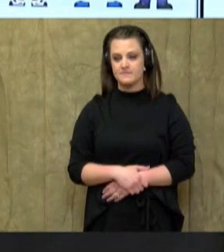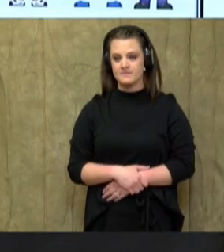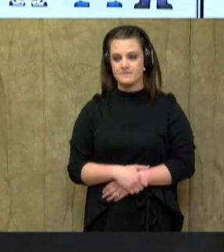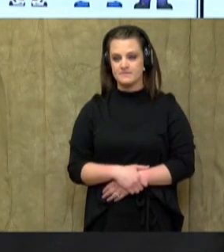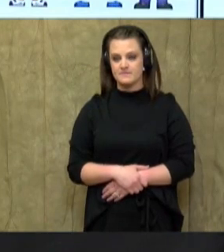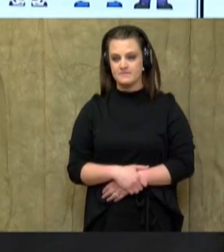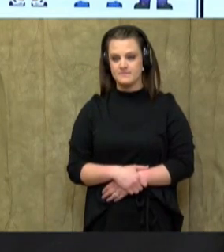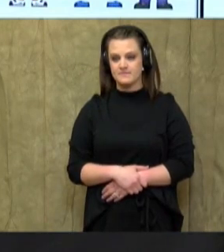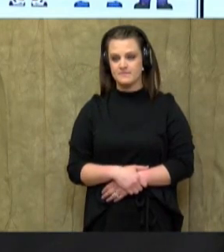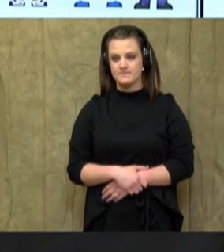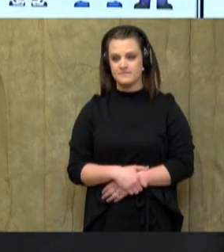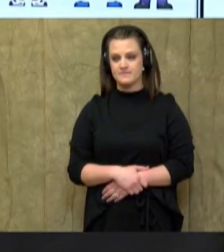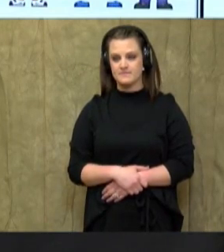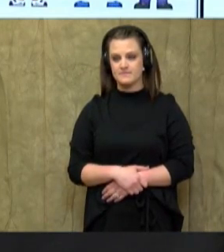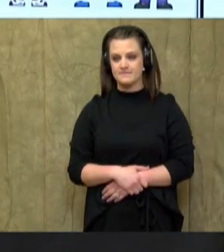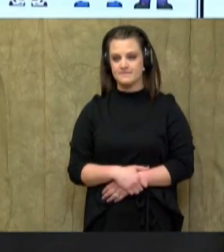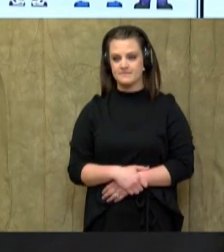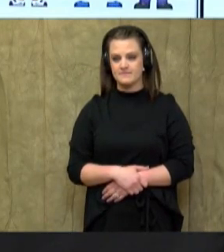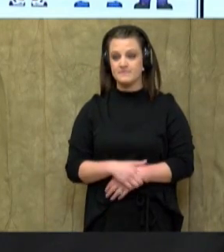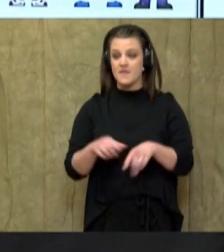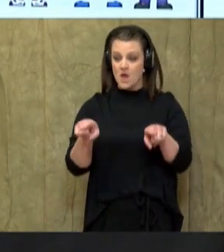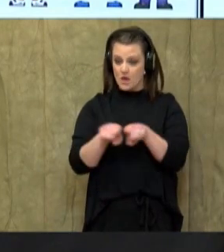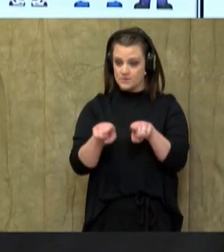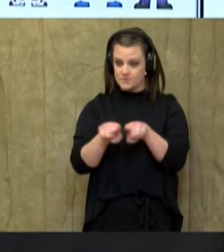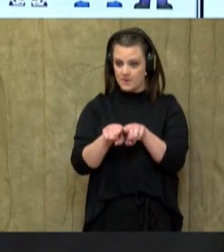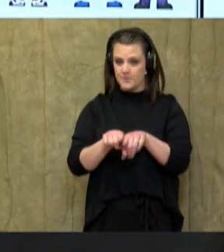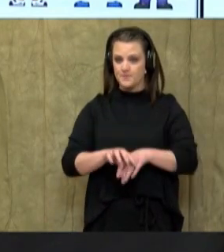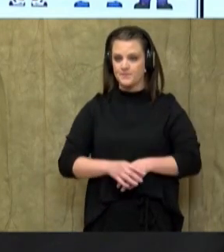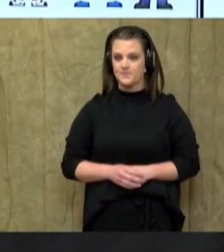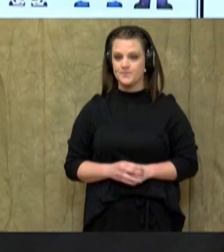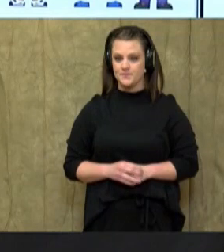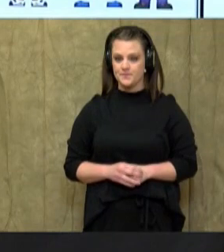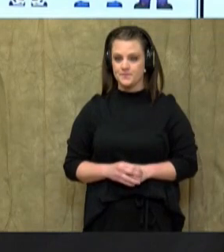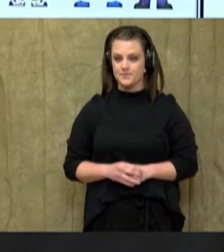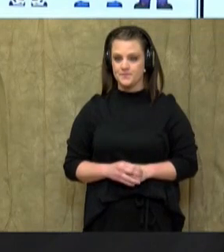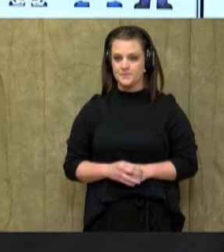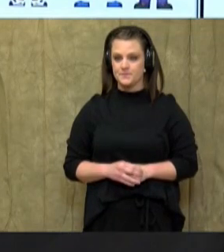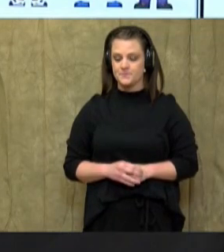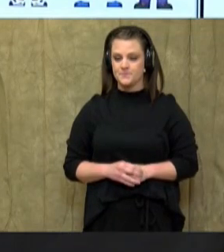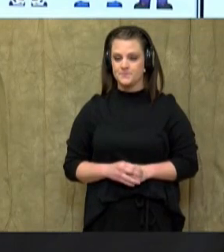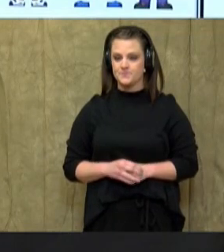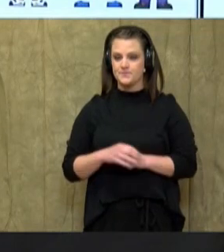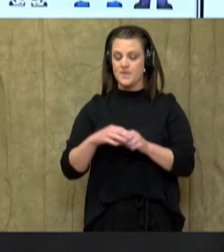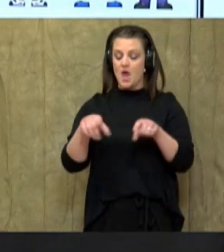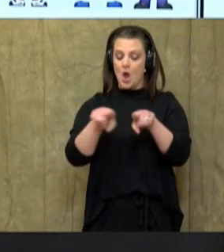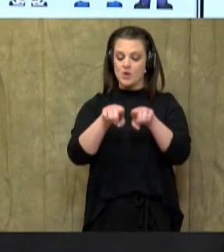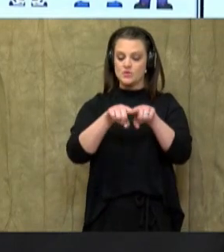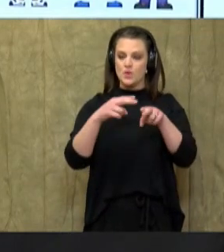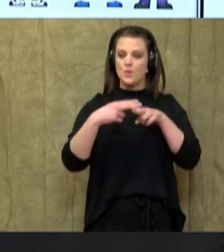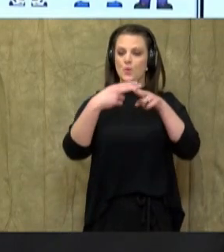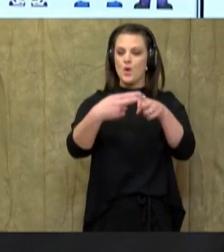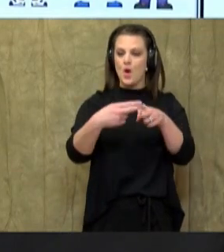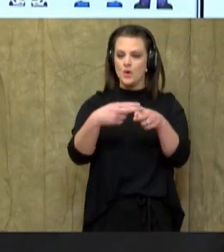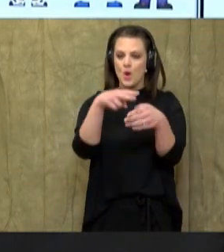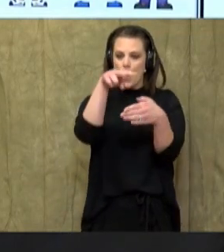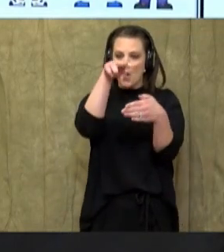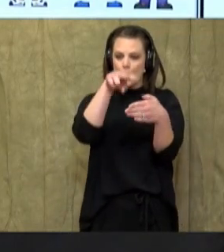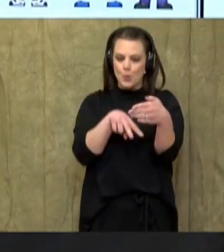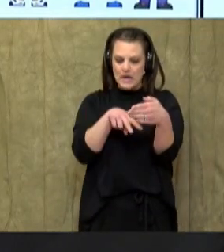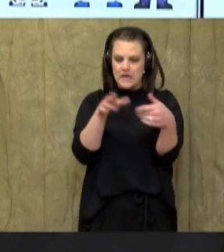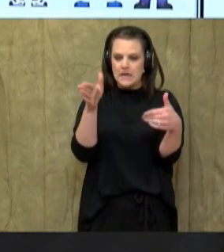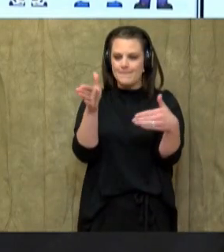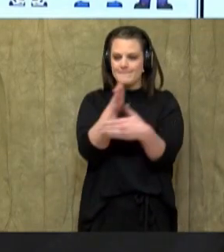Also, drawing conclusions and making inferences is referred to as reading between